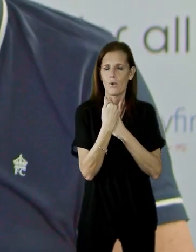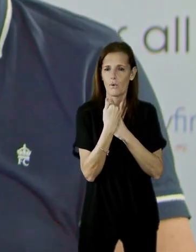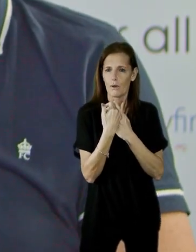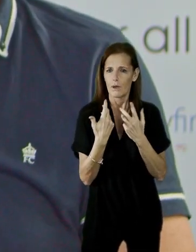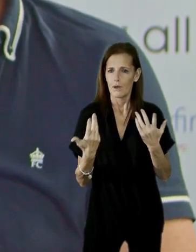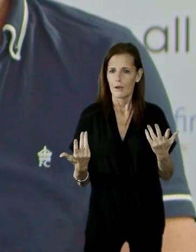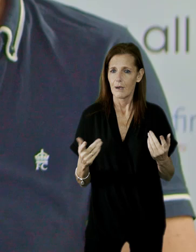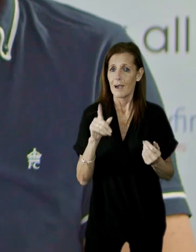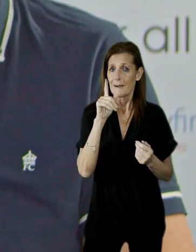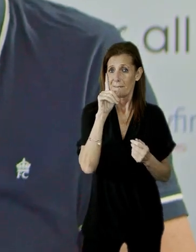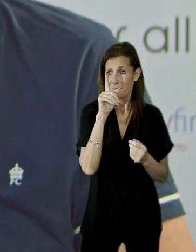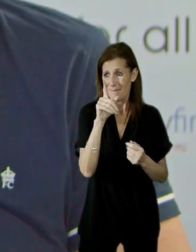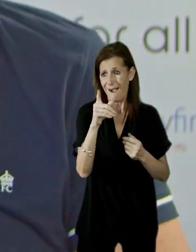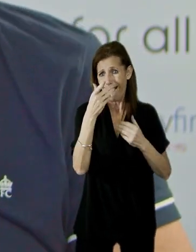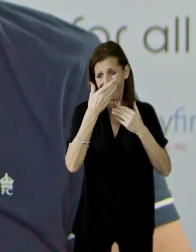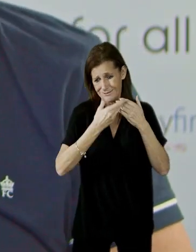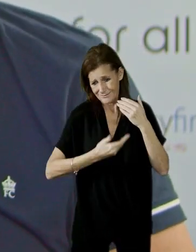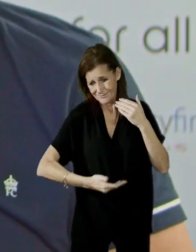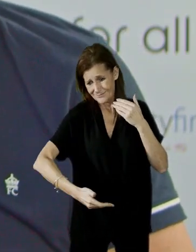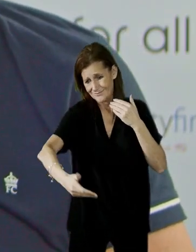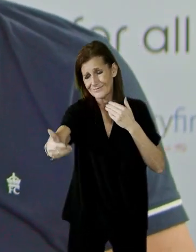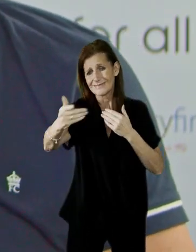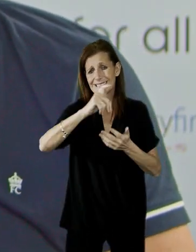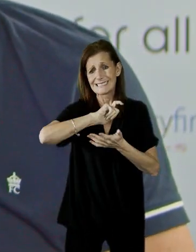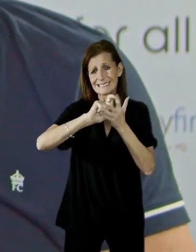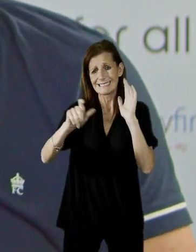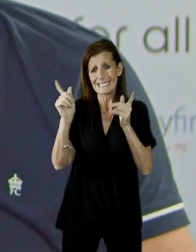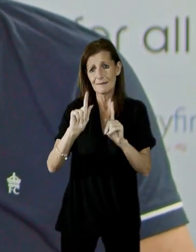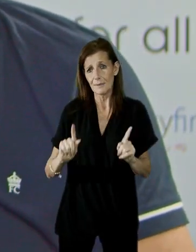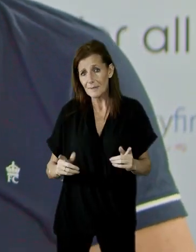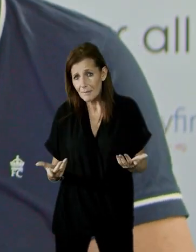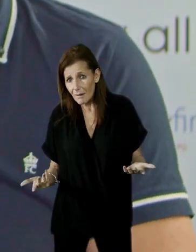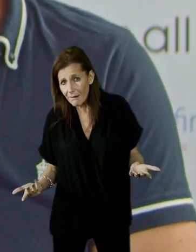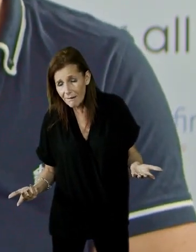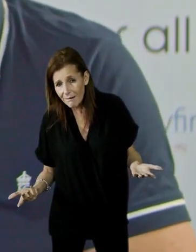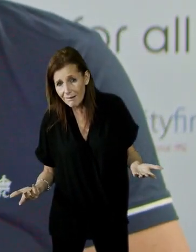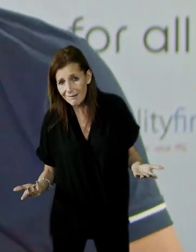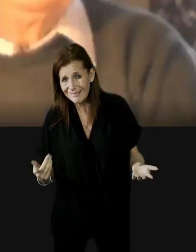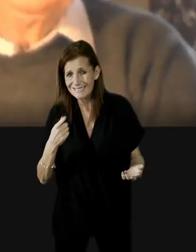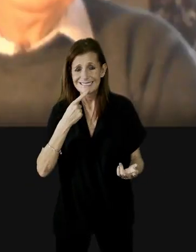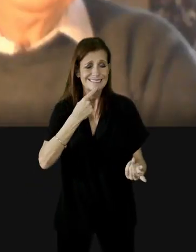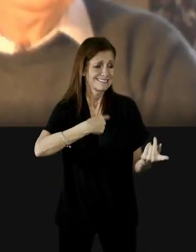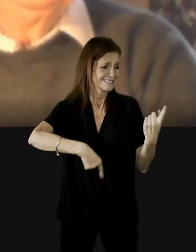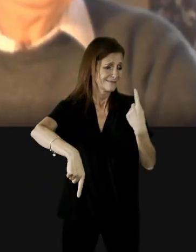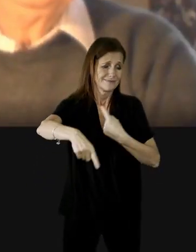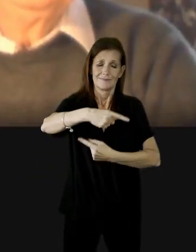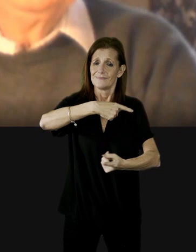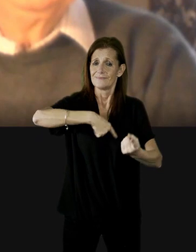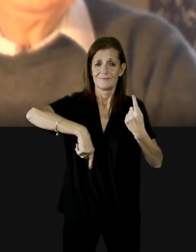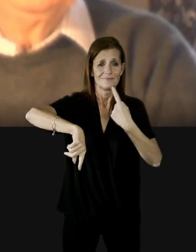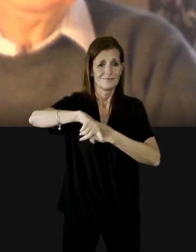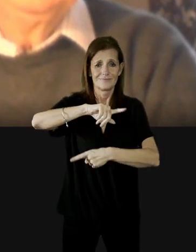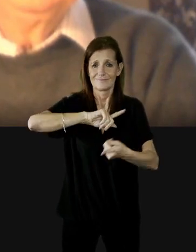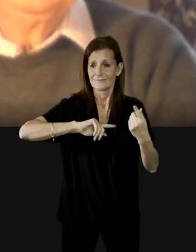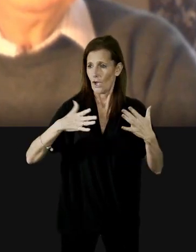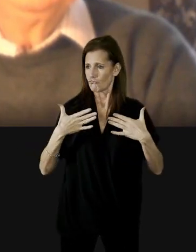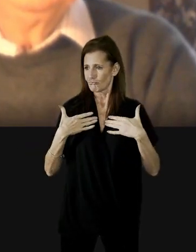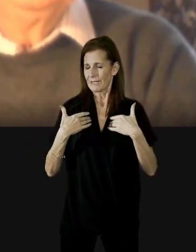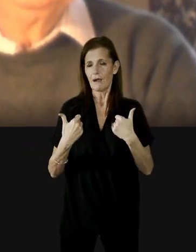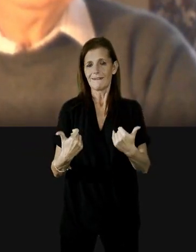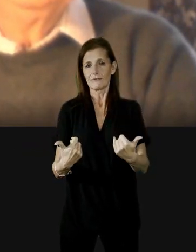also, it has a lasting impact on people with disabilities, don't you find? We're all in some form